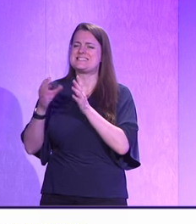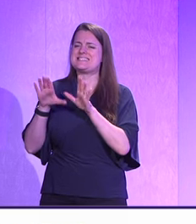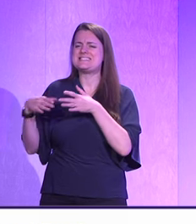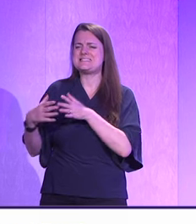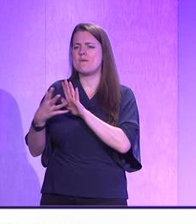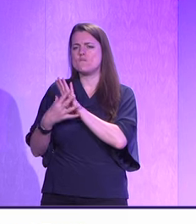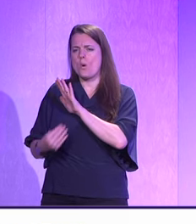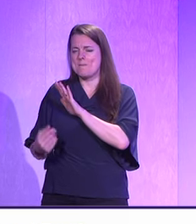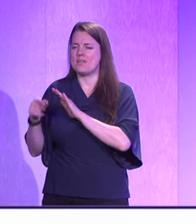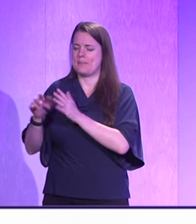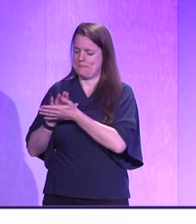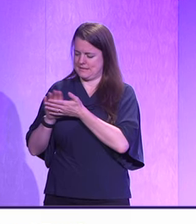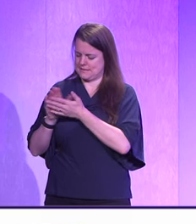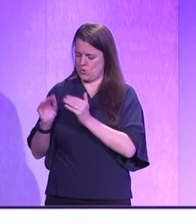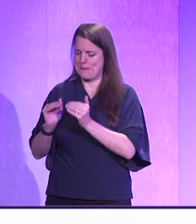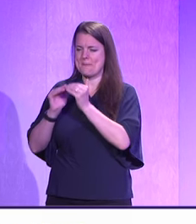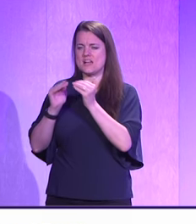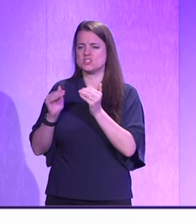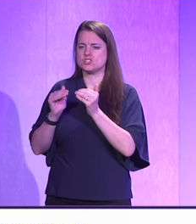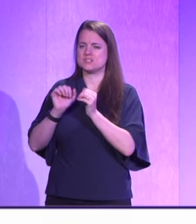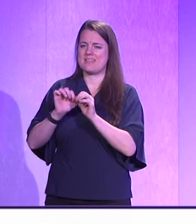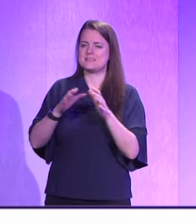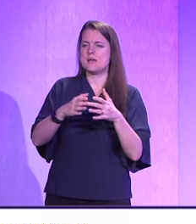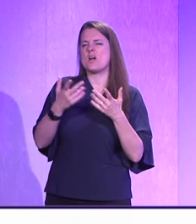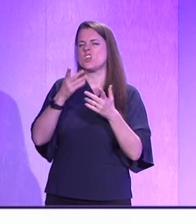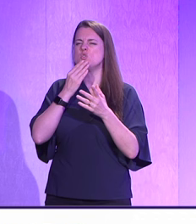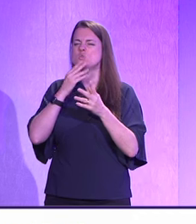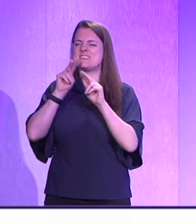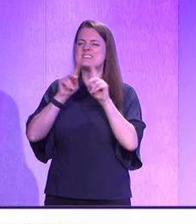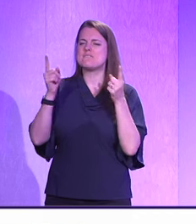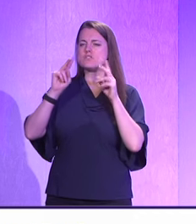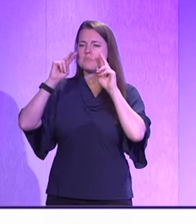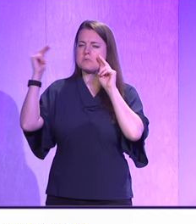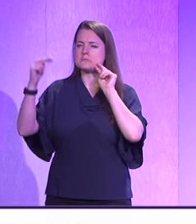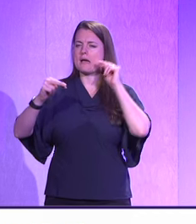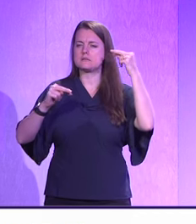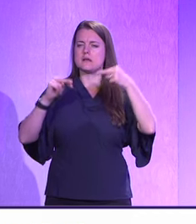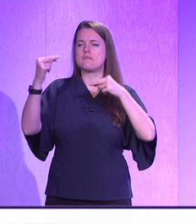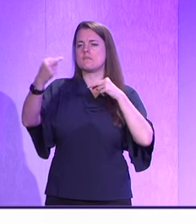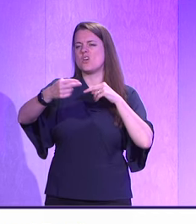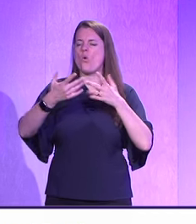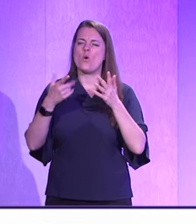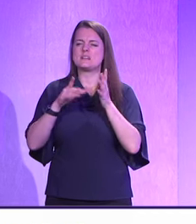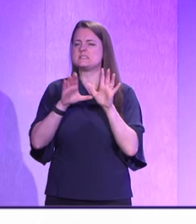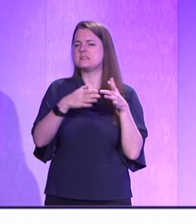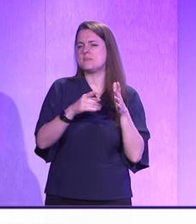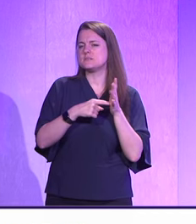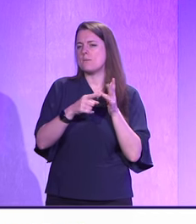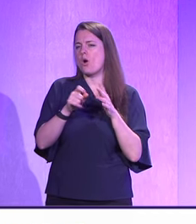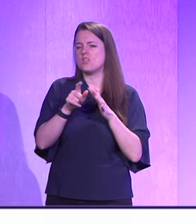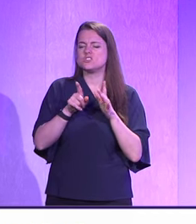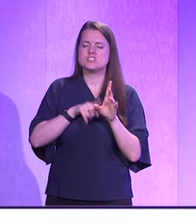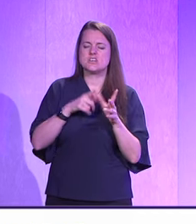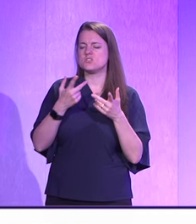us to map the organization and apply different lenses like remote agility framework or SAFe, if you really want, or Team Topologies and so on, onto